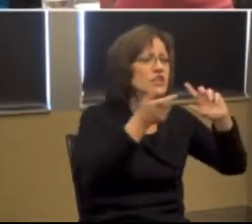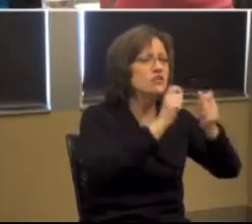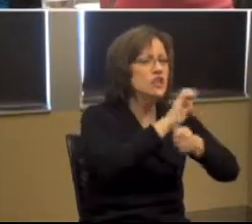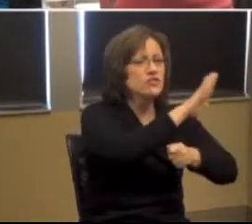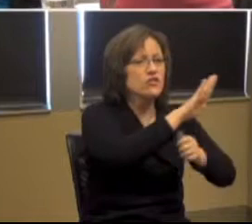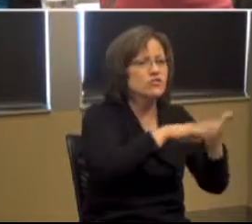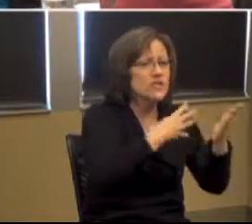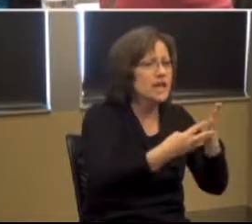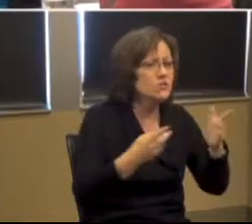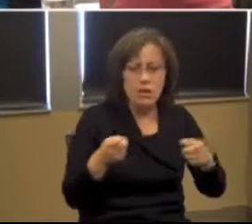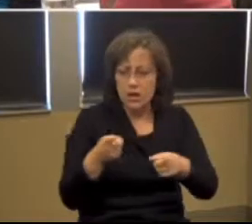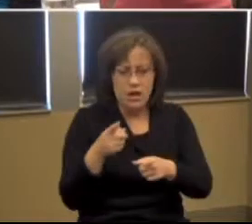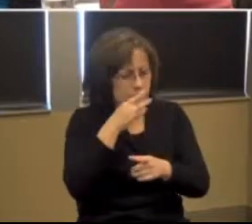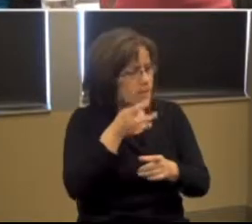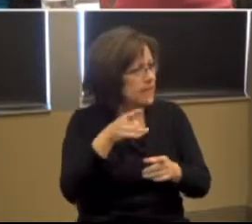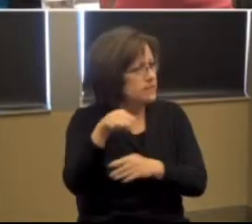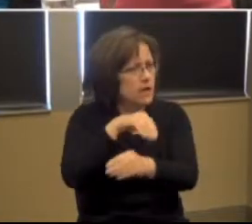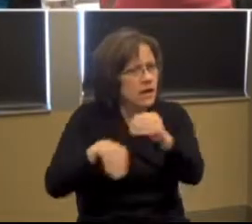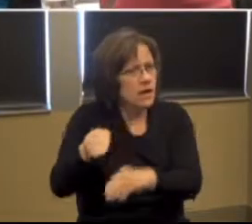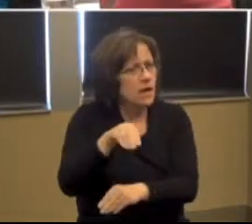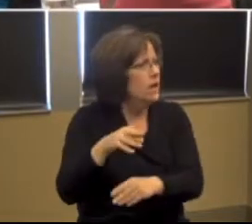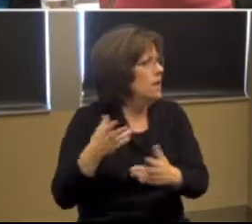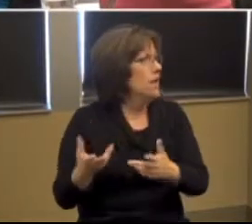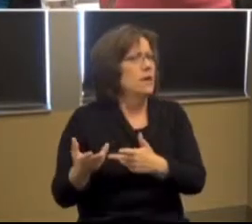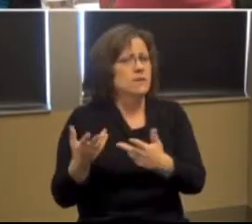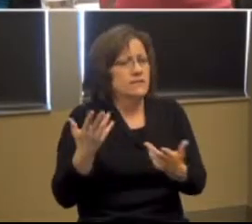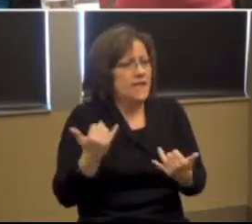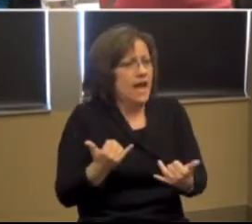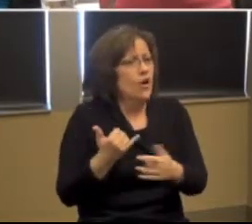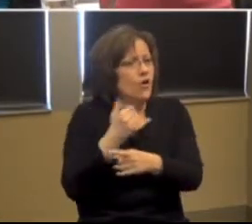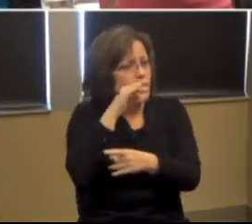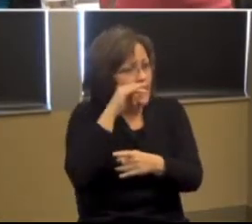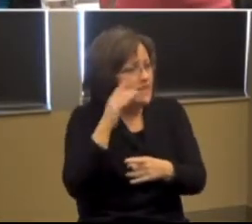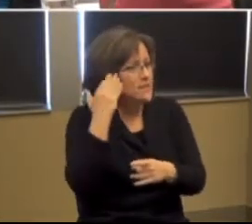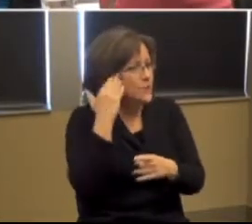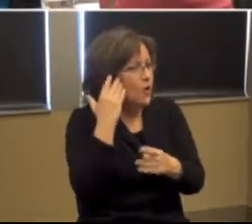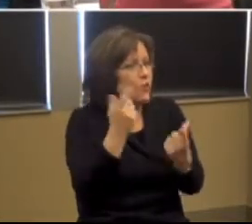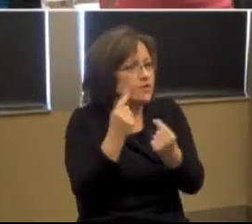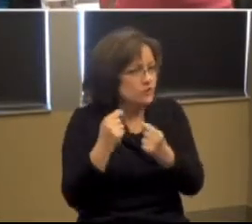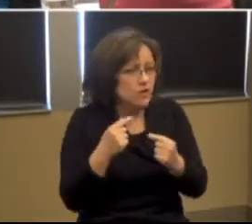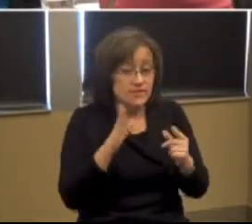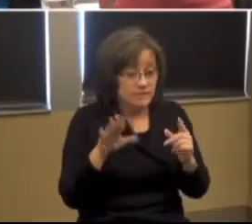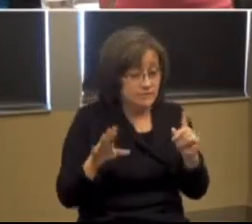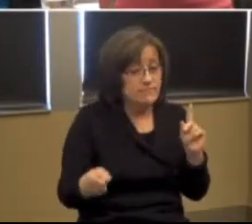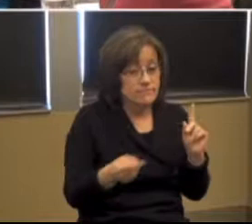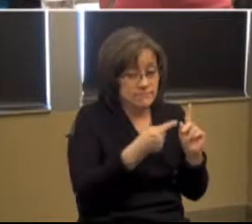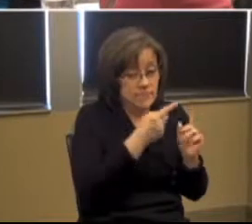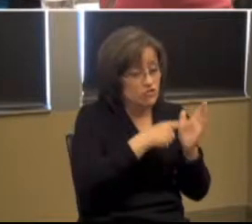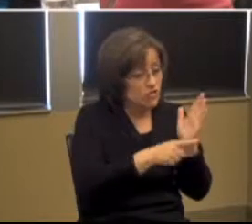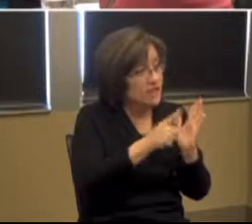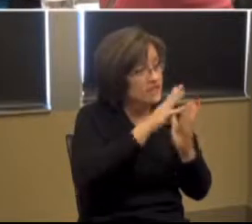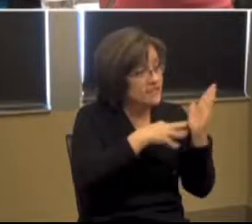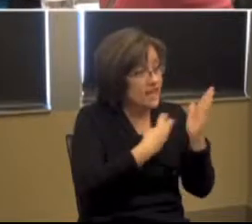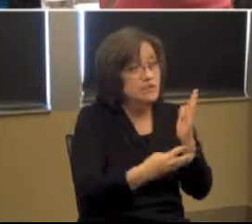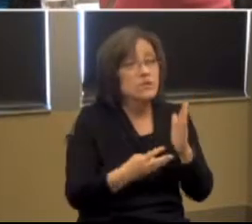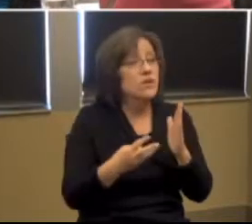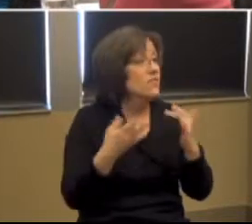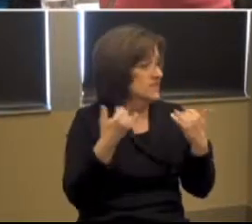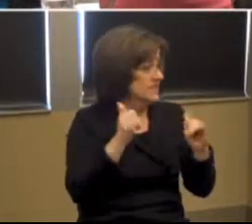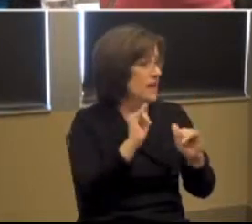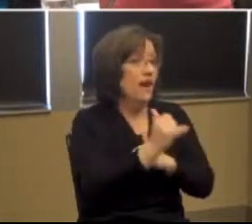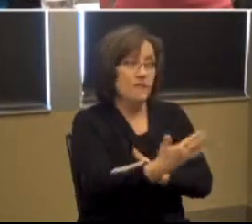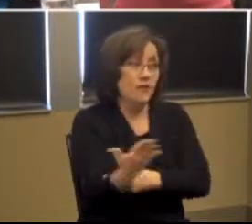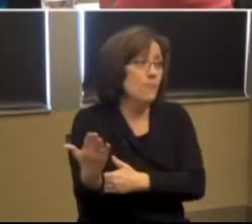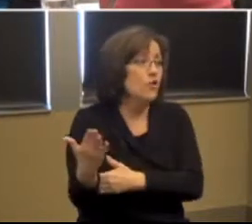or whatever. Now I have the kids responsible for it. They ask me, I'm like, check your schedule, and a lot of them do every morning still. They come